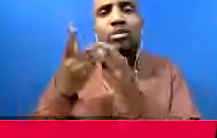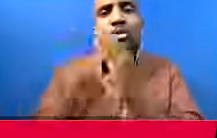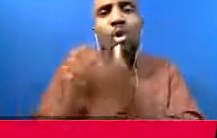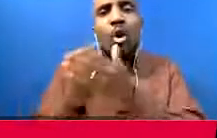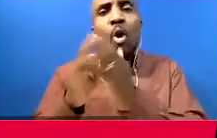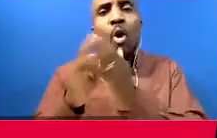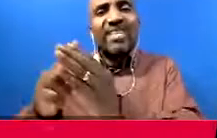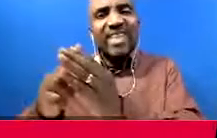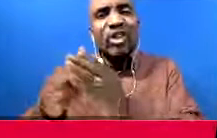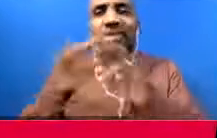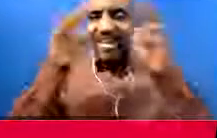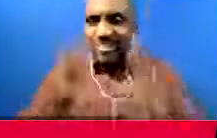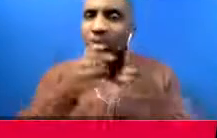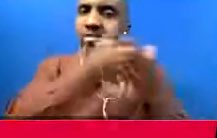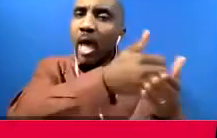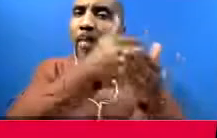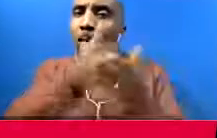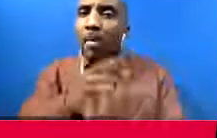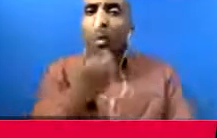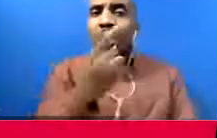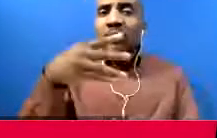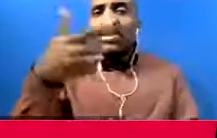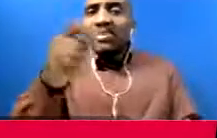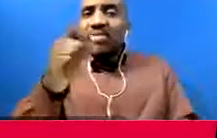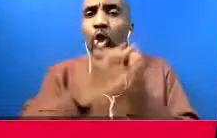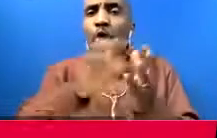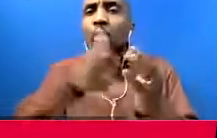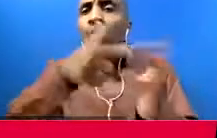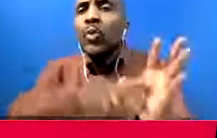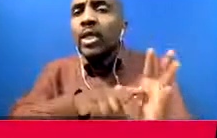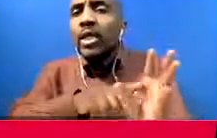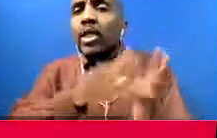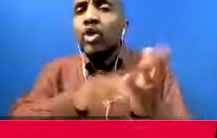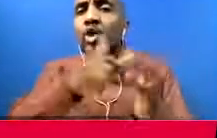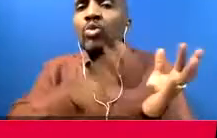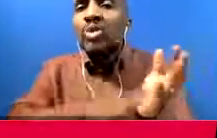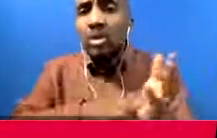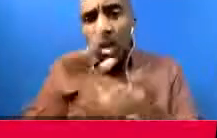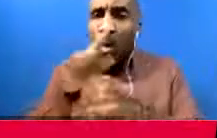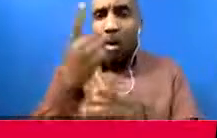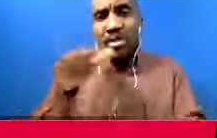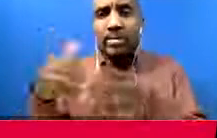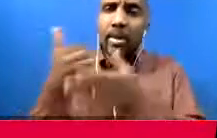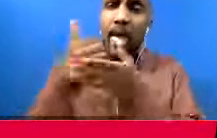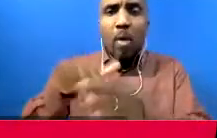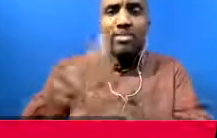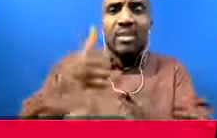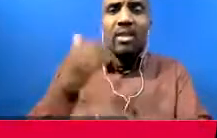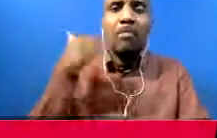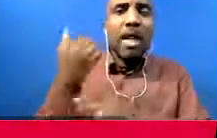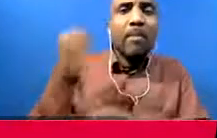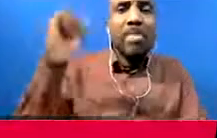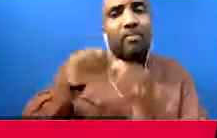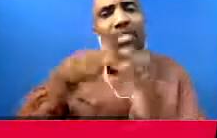internationalist. And in 1970, Huey Newton, one of the co-founders of the Black Panther Party, issued a statement saying that Israel was